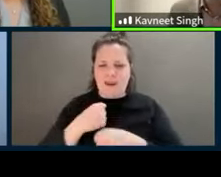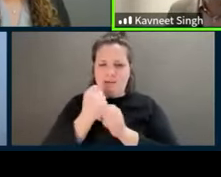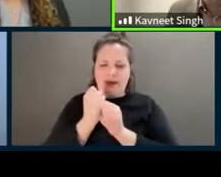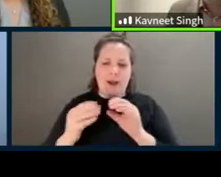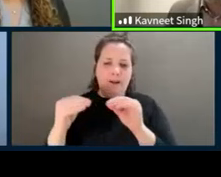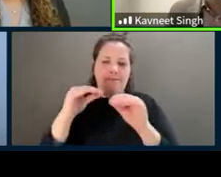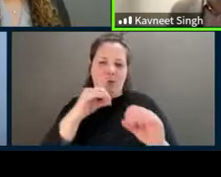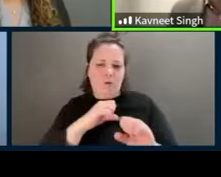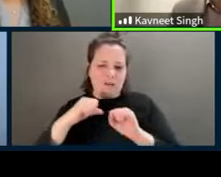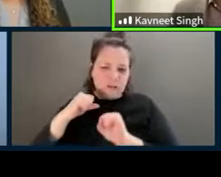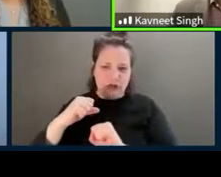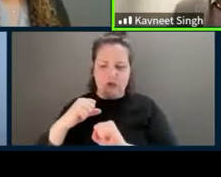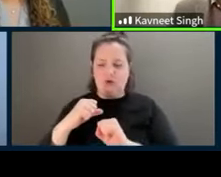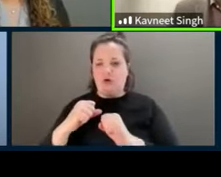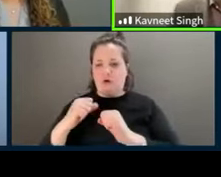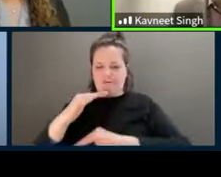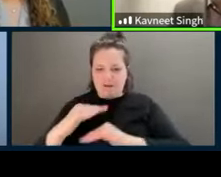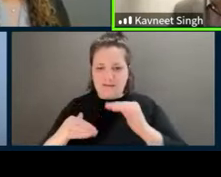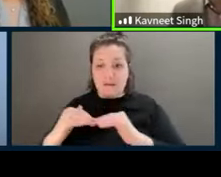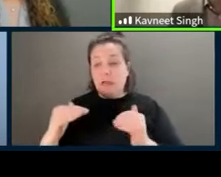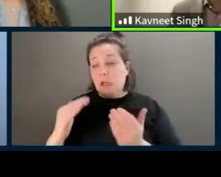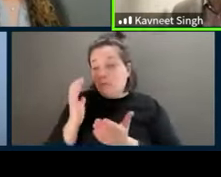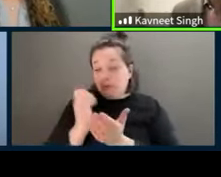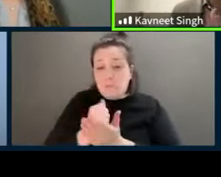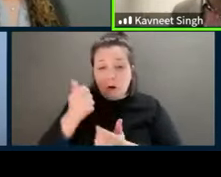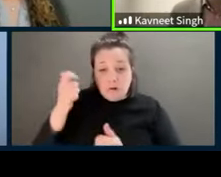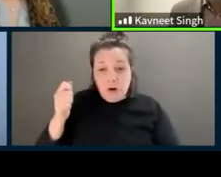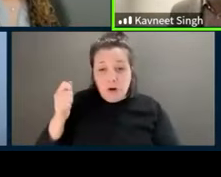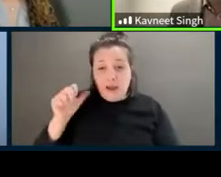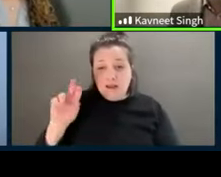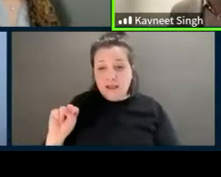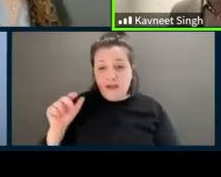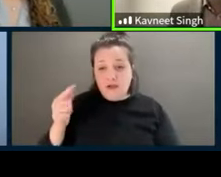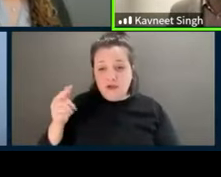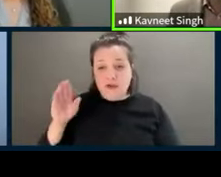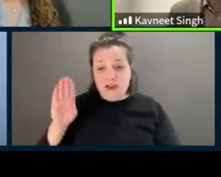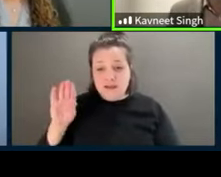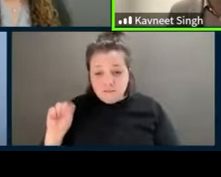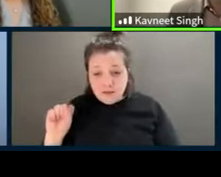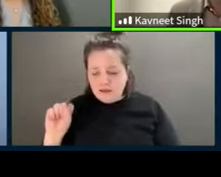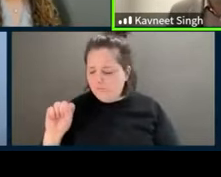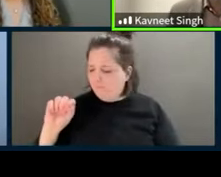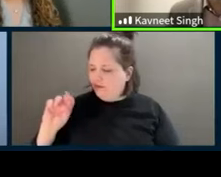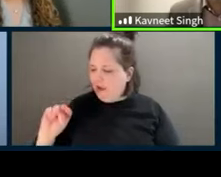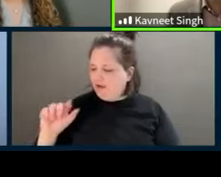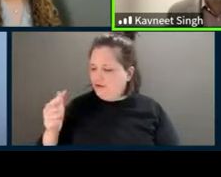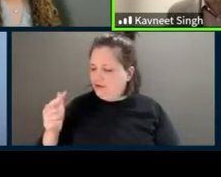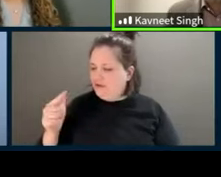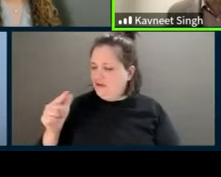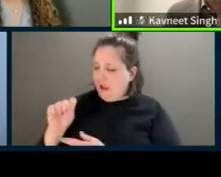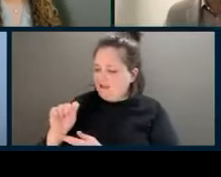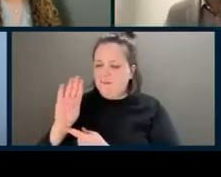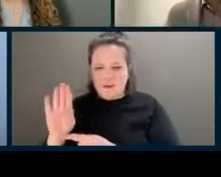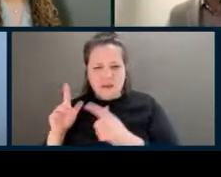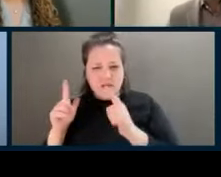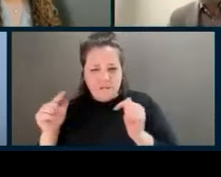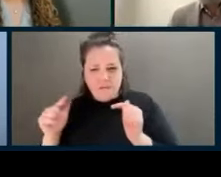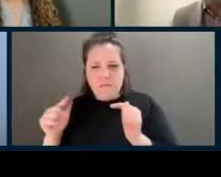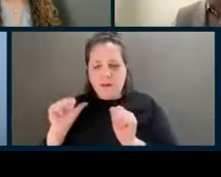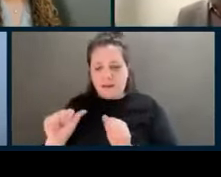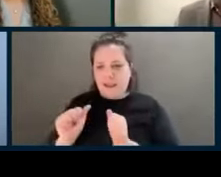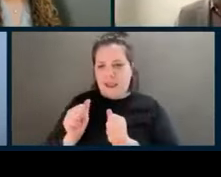potentially leveraging grants like the MPSG or other things to be longer term solutions there.